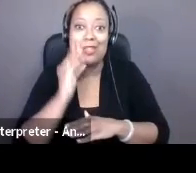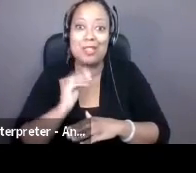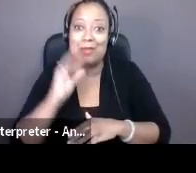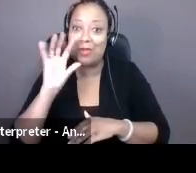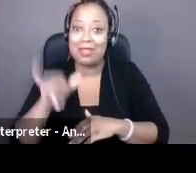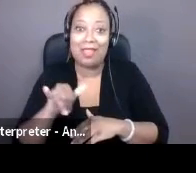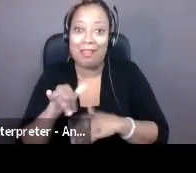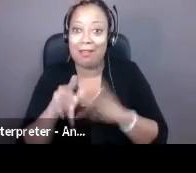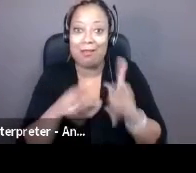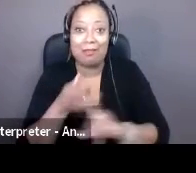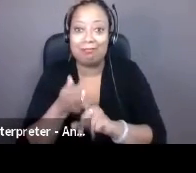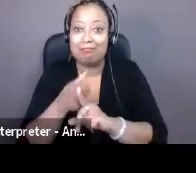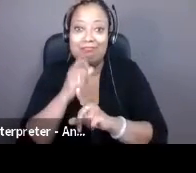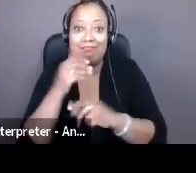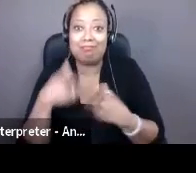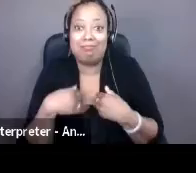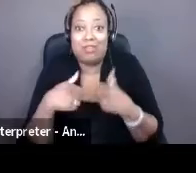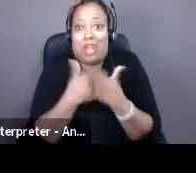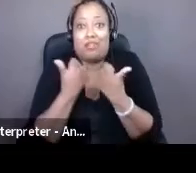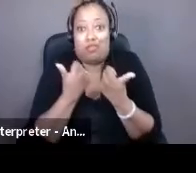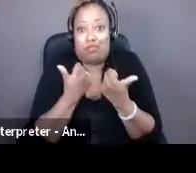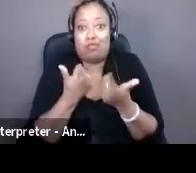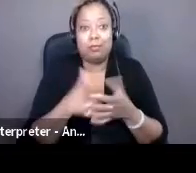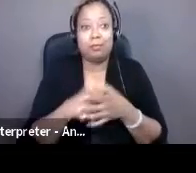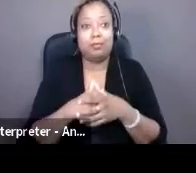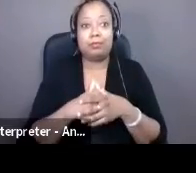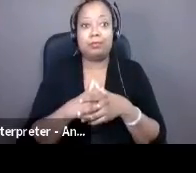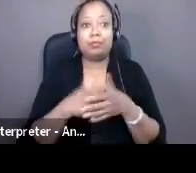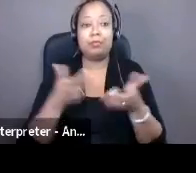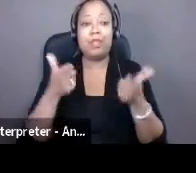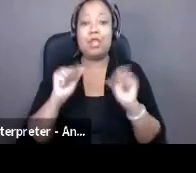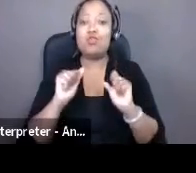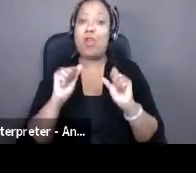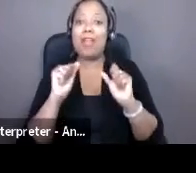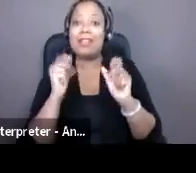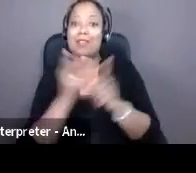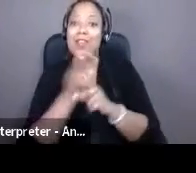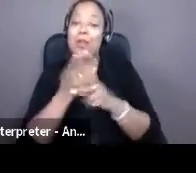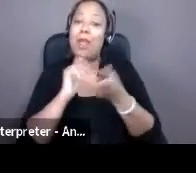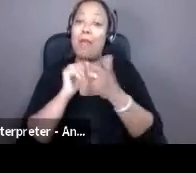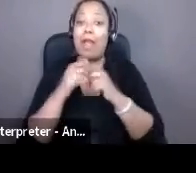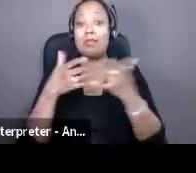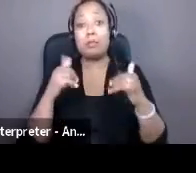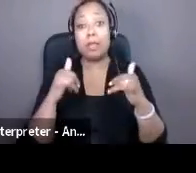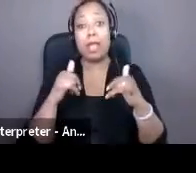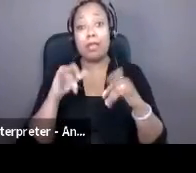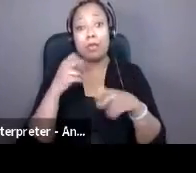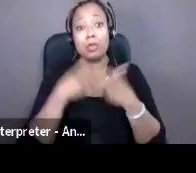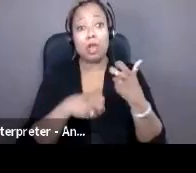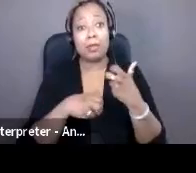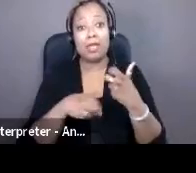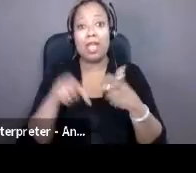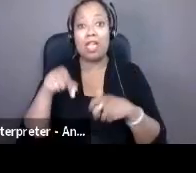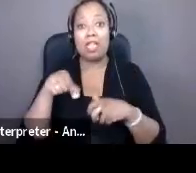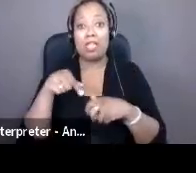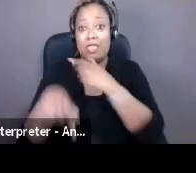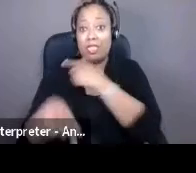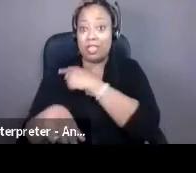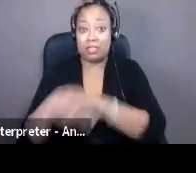people that have challenges. Trying to figure out how to play was hard because this arm is shorter than this arm.